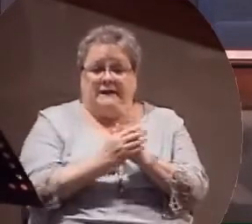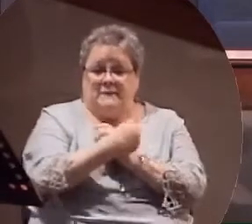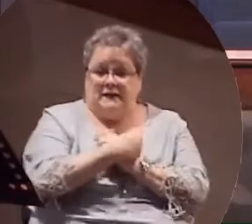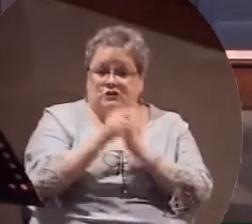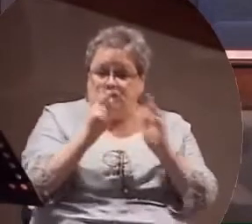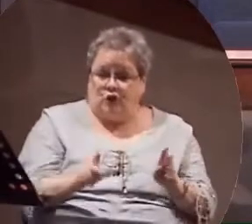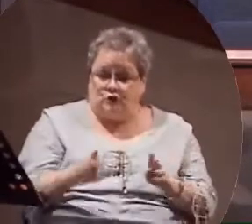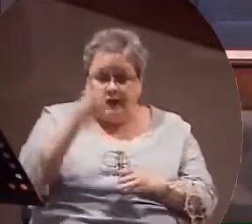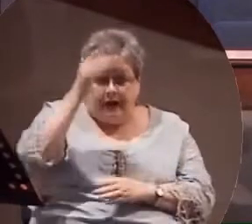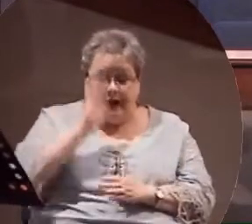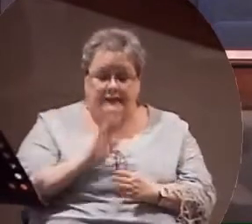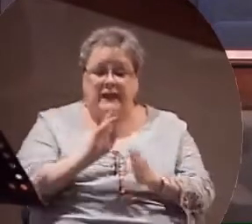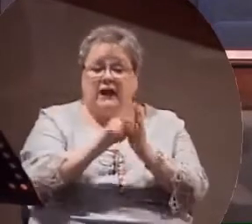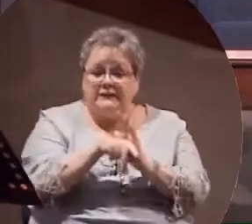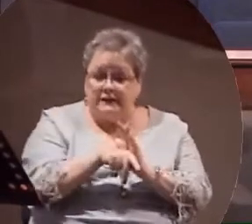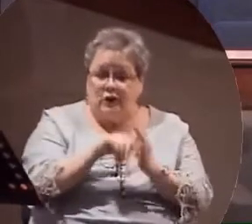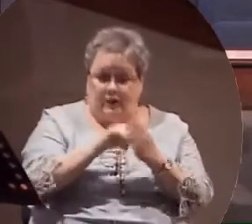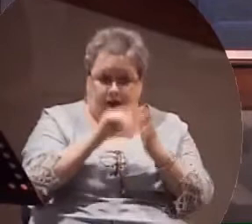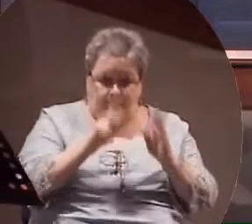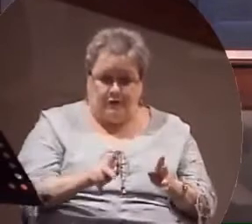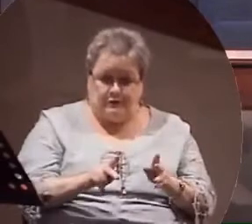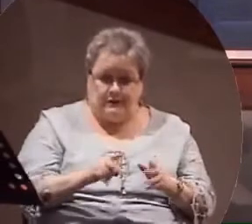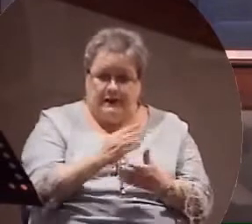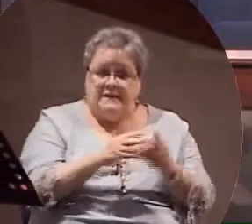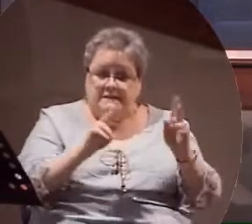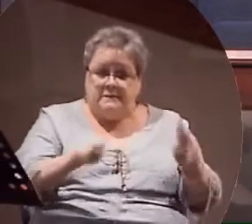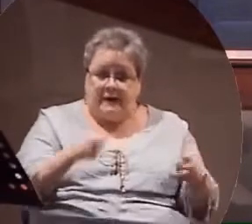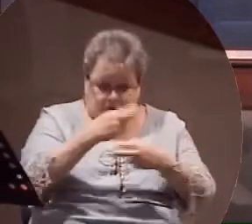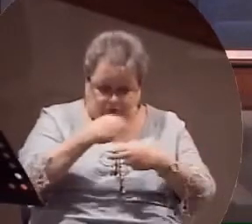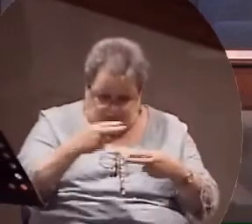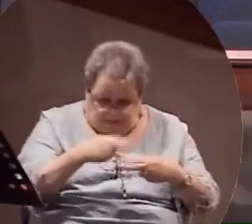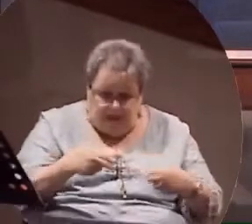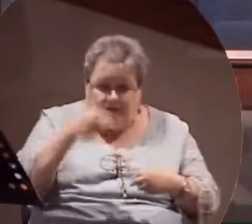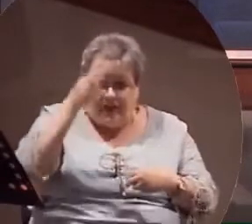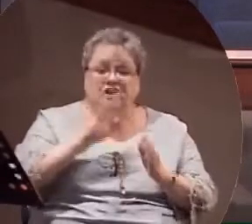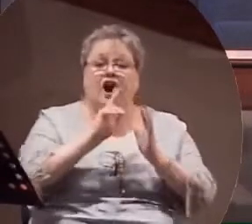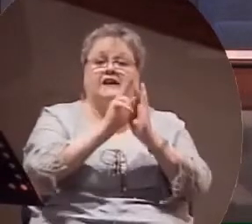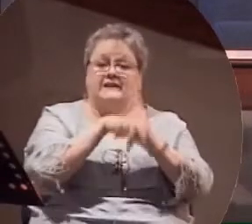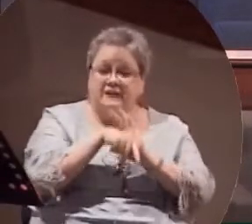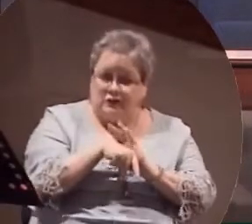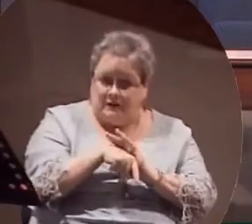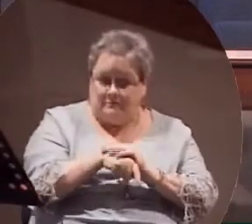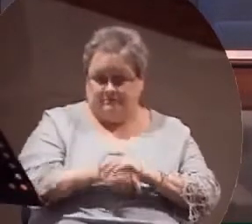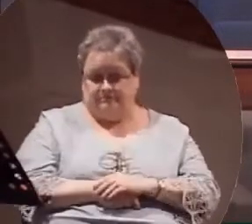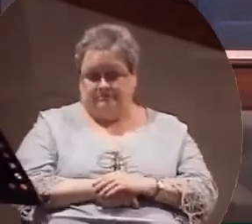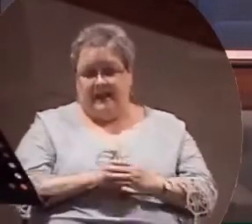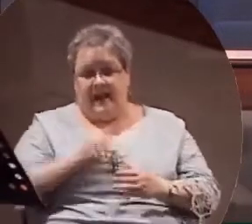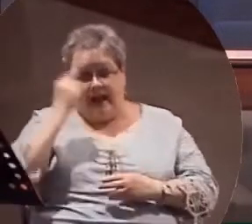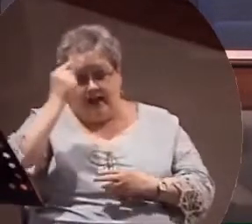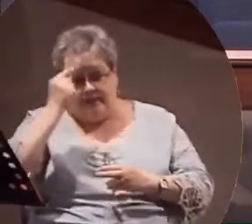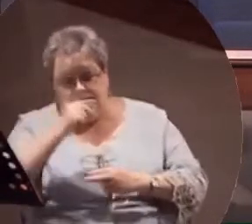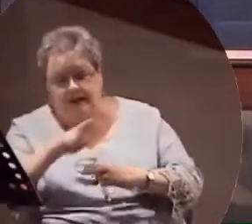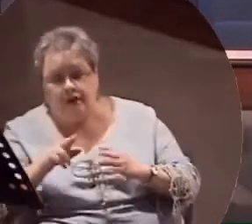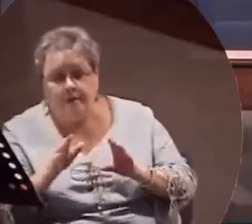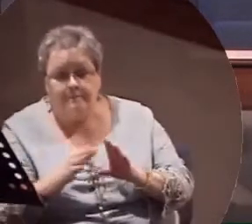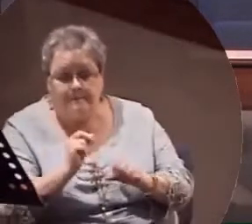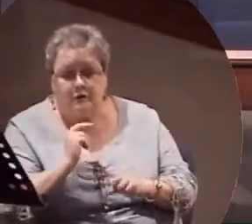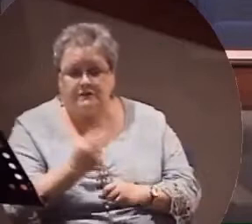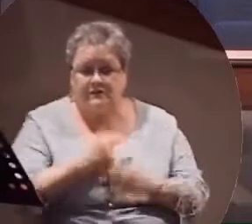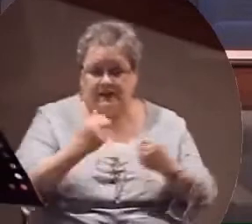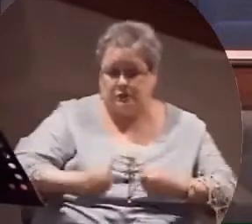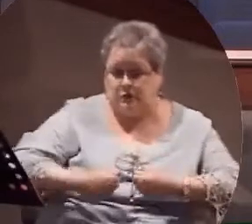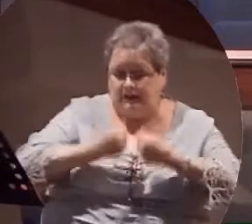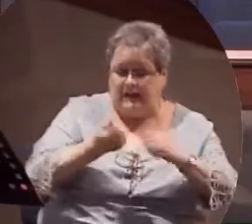We got records in our Bible of somebody who stole and God just killed them. I think most of us will live and die without